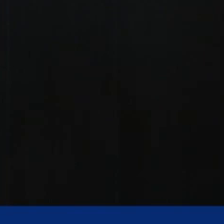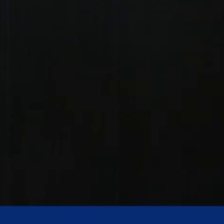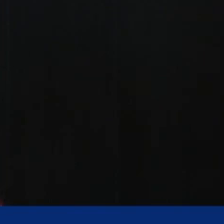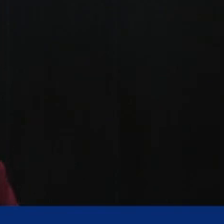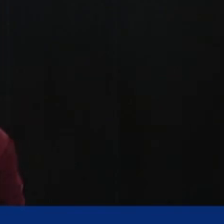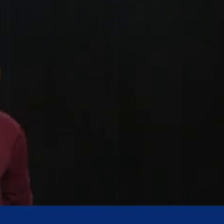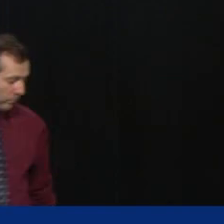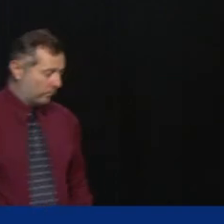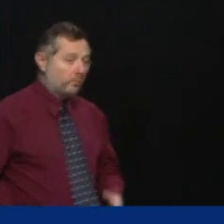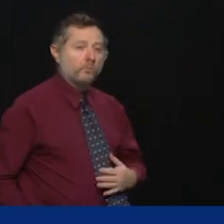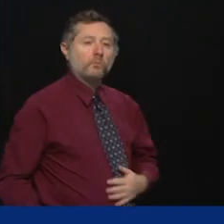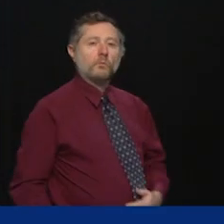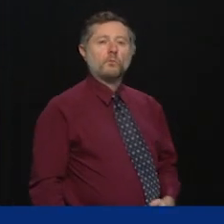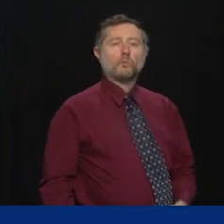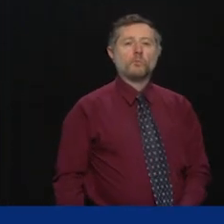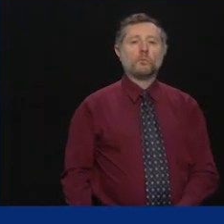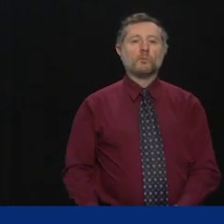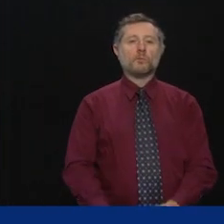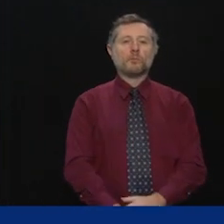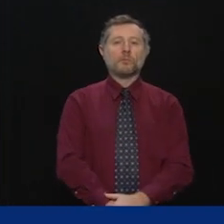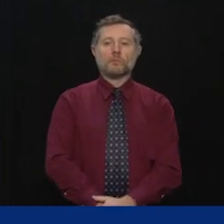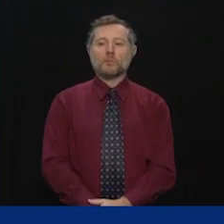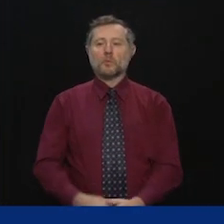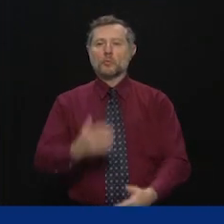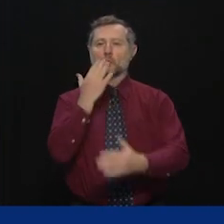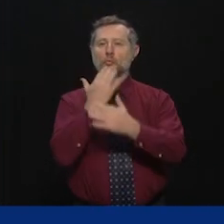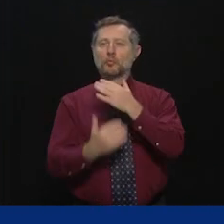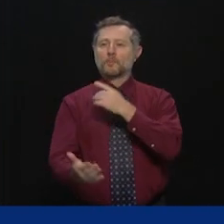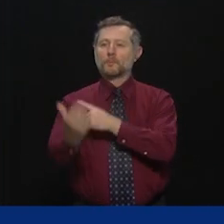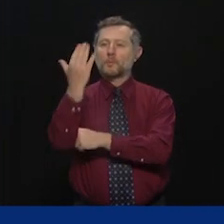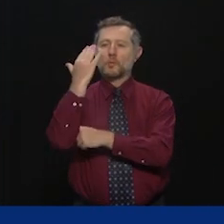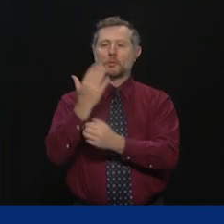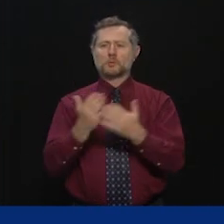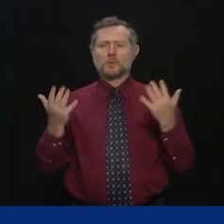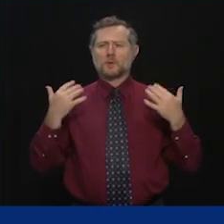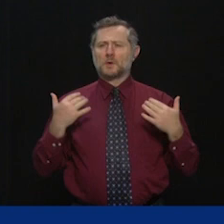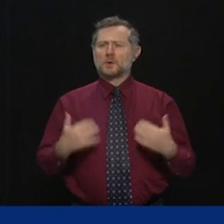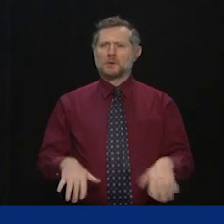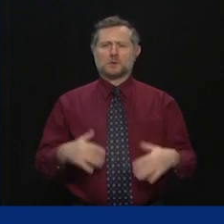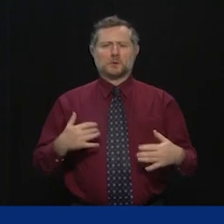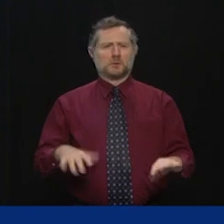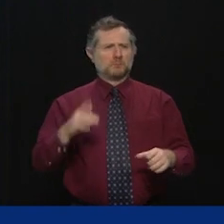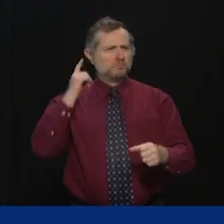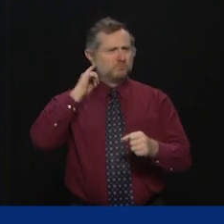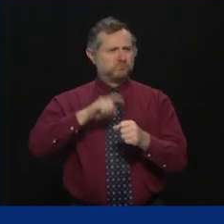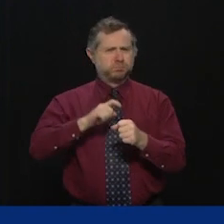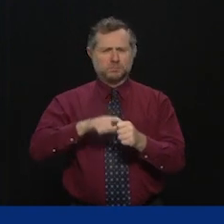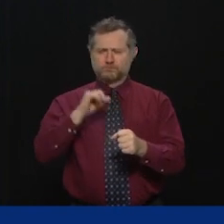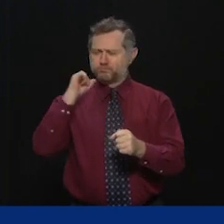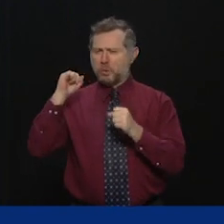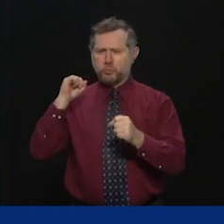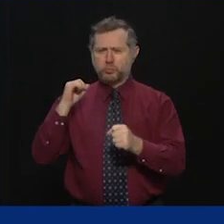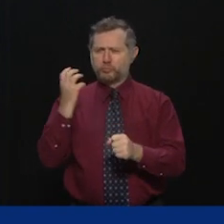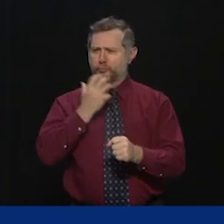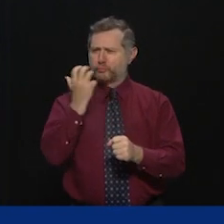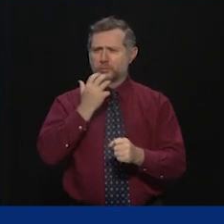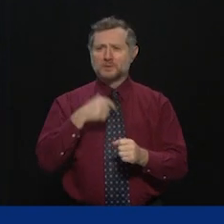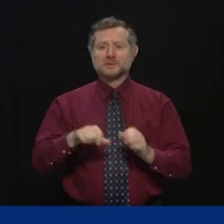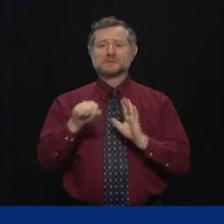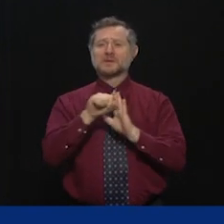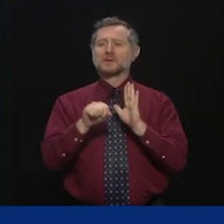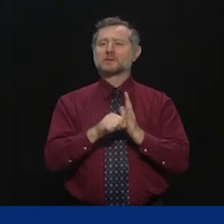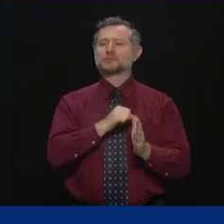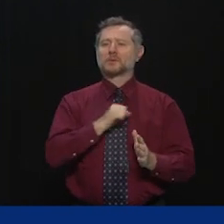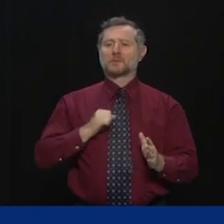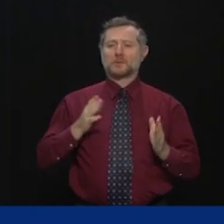Good morning, and welcome to the, oh, those mics are very loud. These are gubernatorial mics. I'm State Senator Jamal Bailey. Welcome to the 36th Senatorial